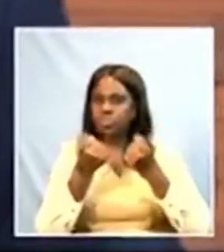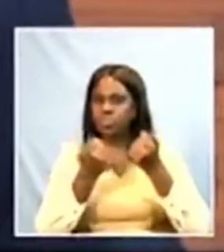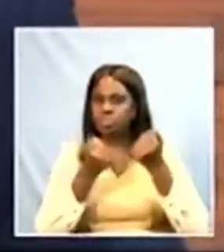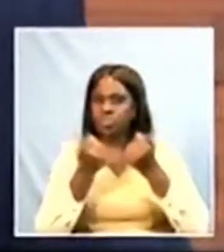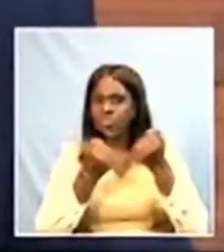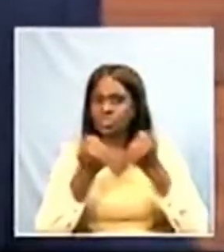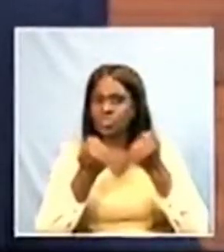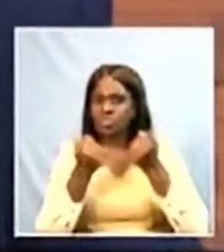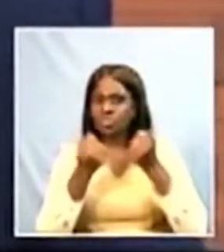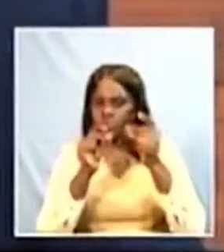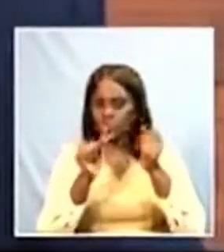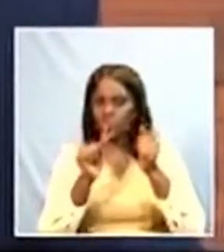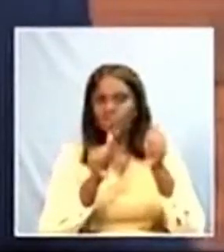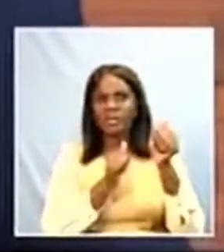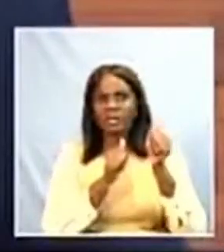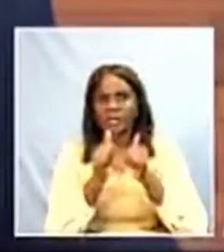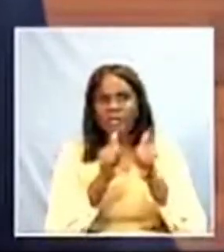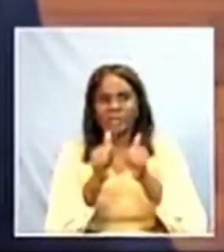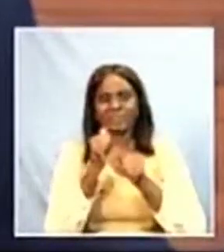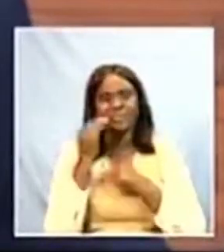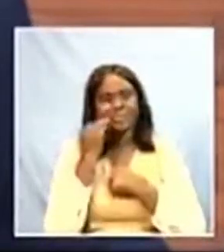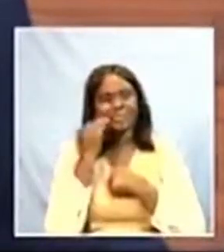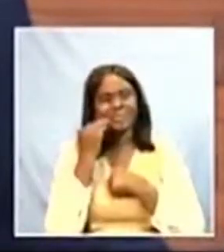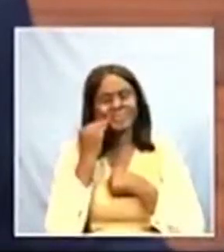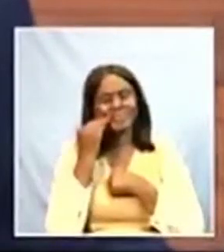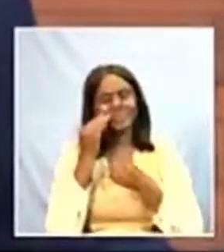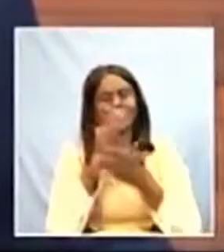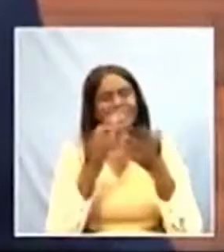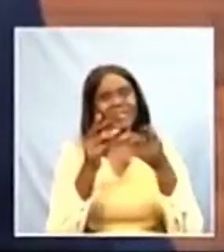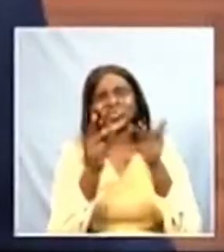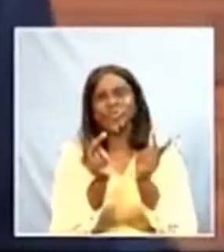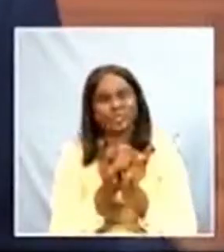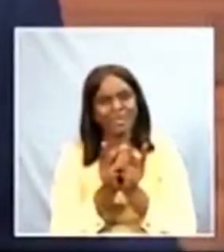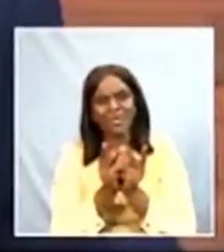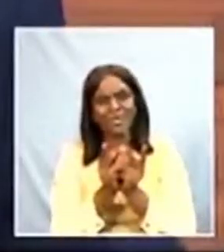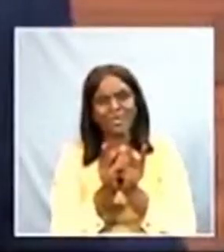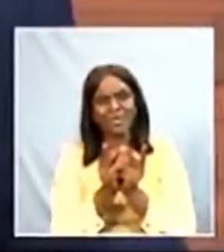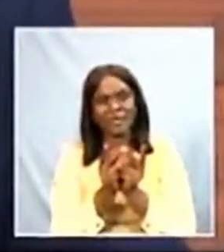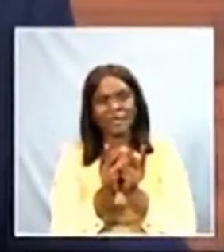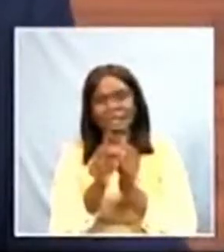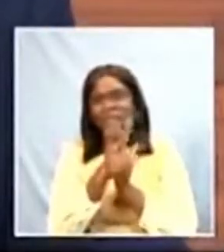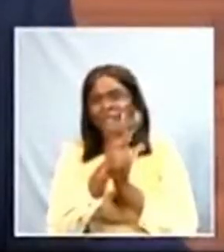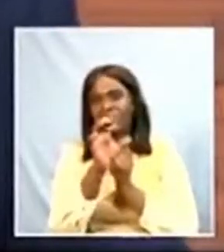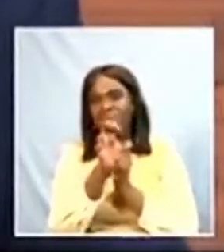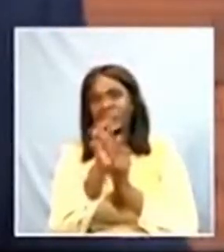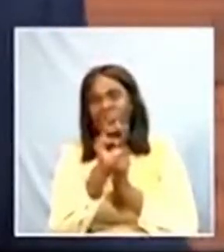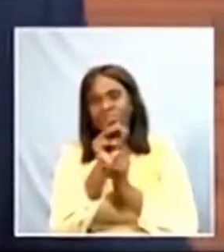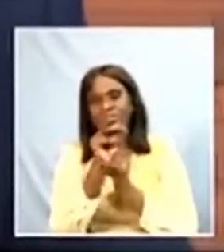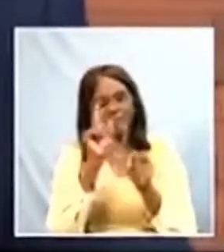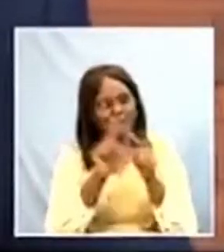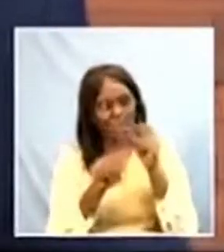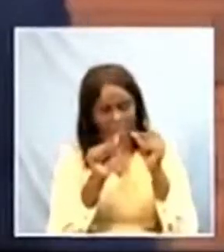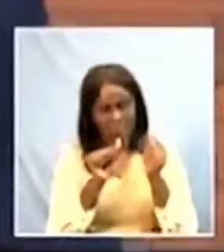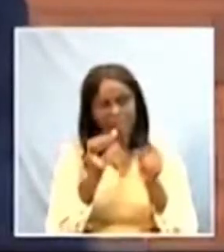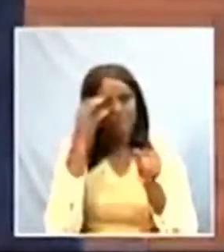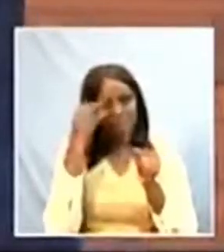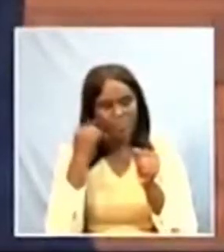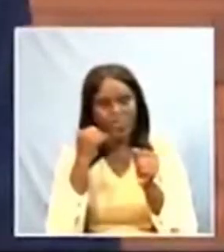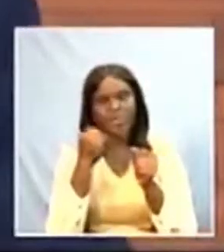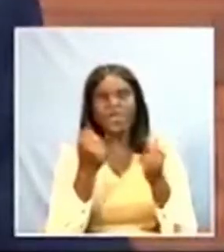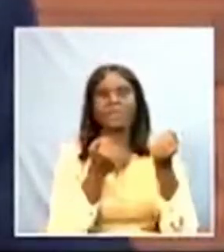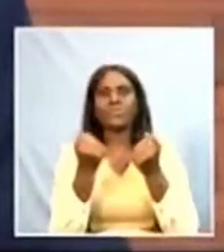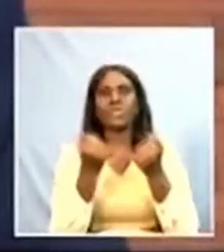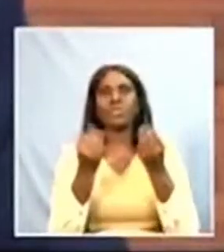to reach the administration, some places, 500 meters, we couldn't reach the office. The vehicles are